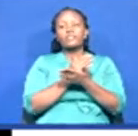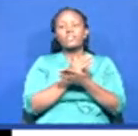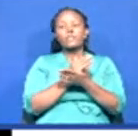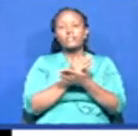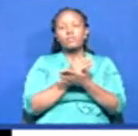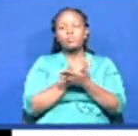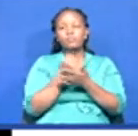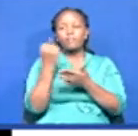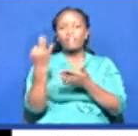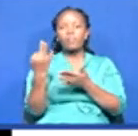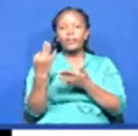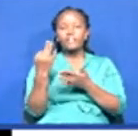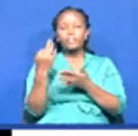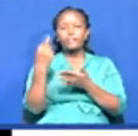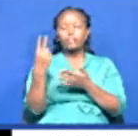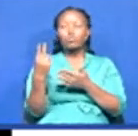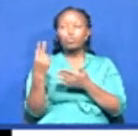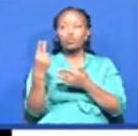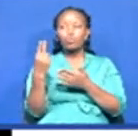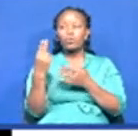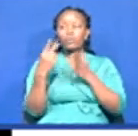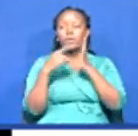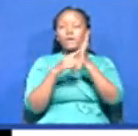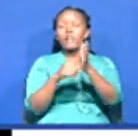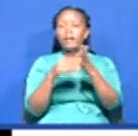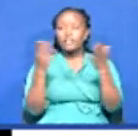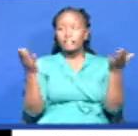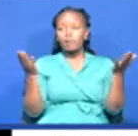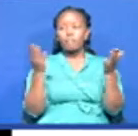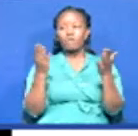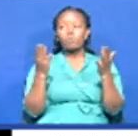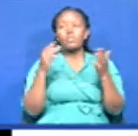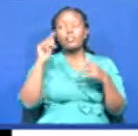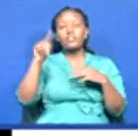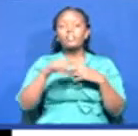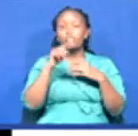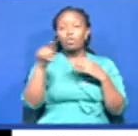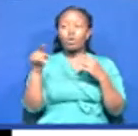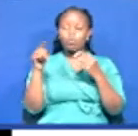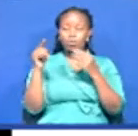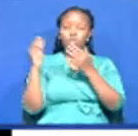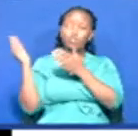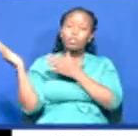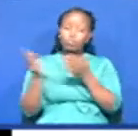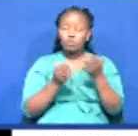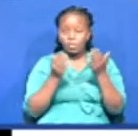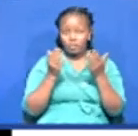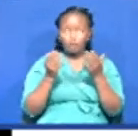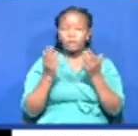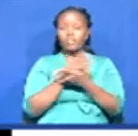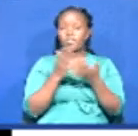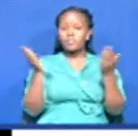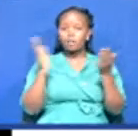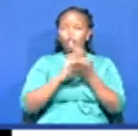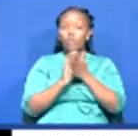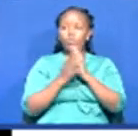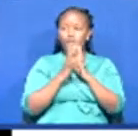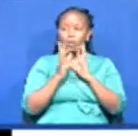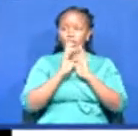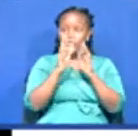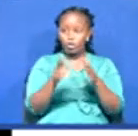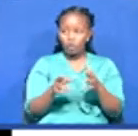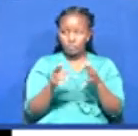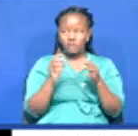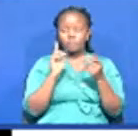32. For example, J, it's an offence to import goods without recording with ACA. It's also under